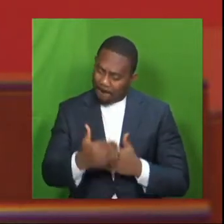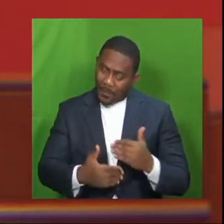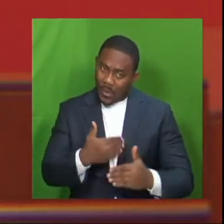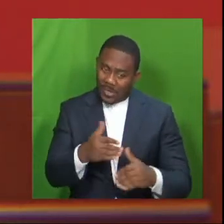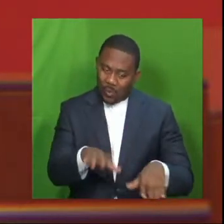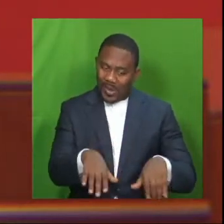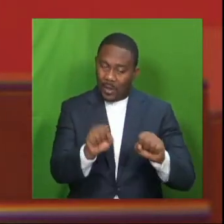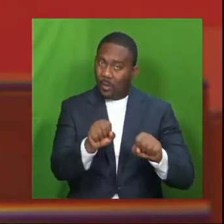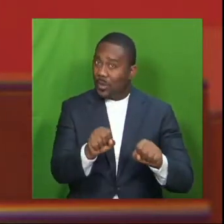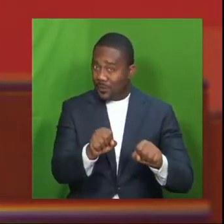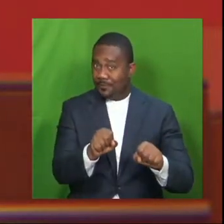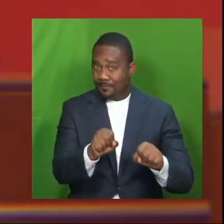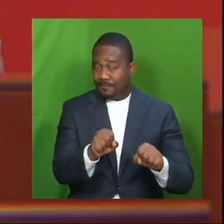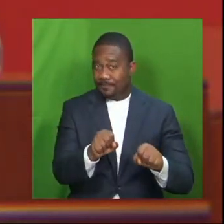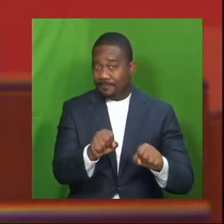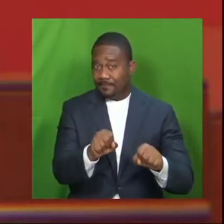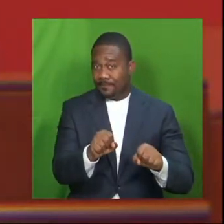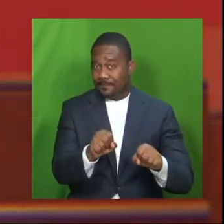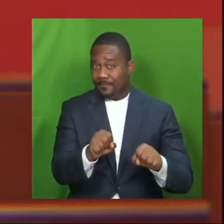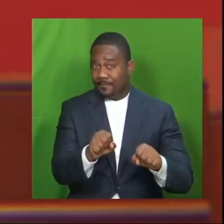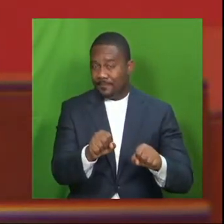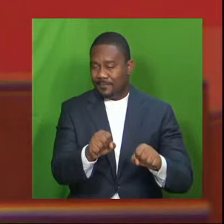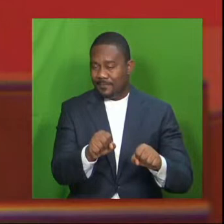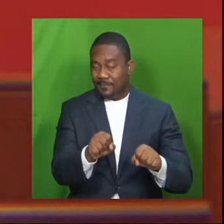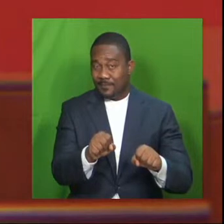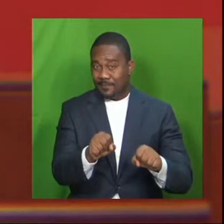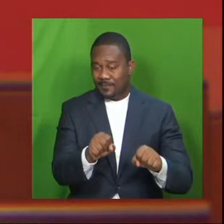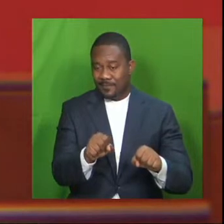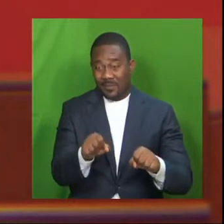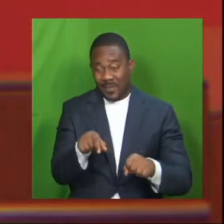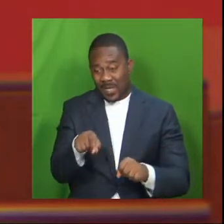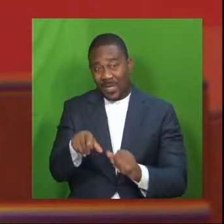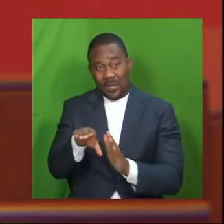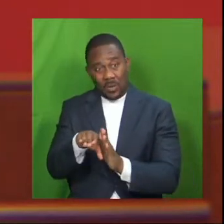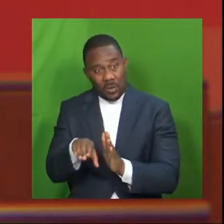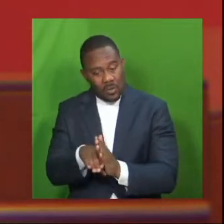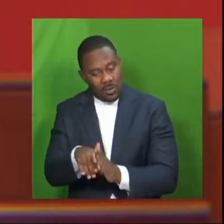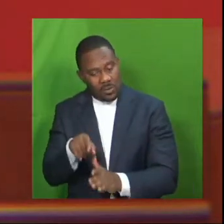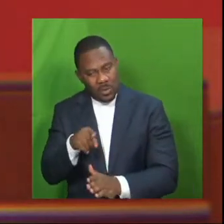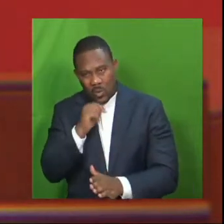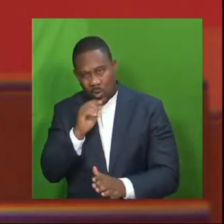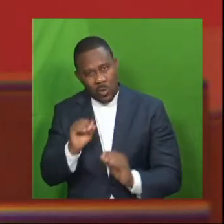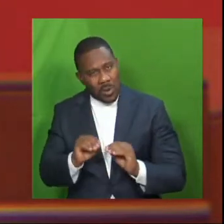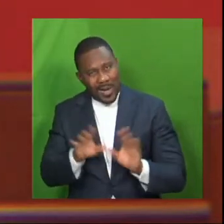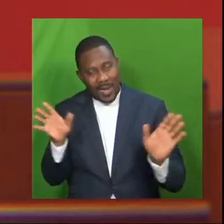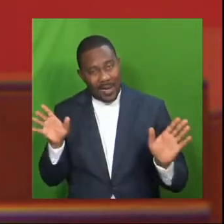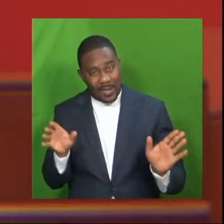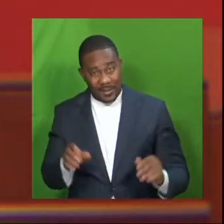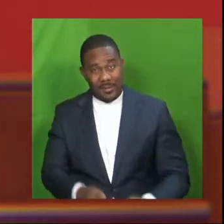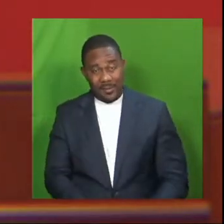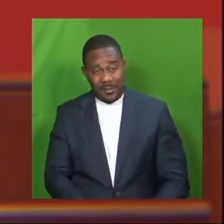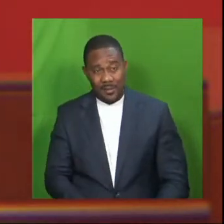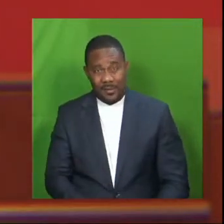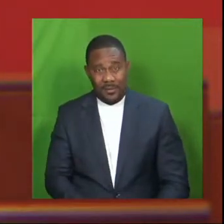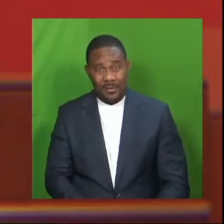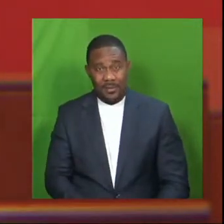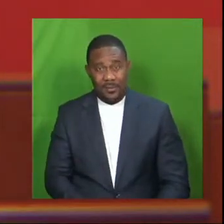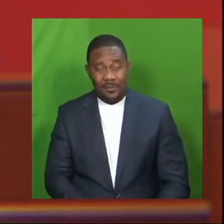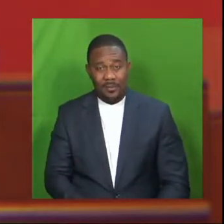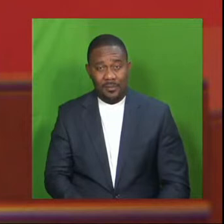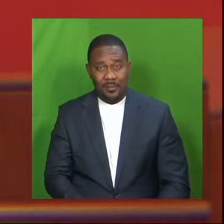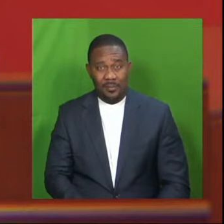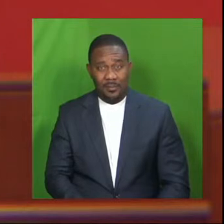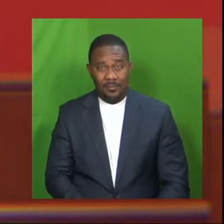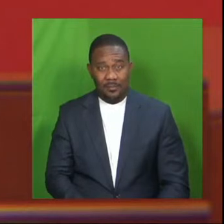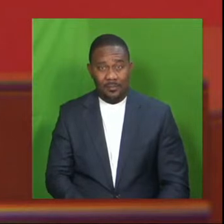adopt, because that is not clear, as admitted and stated by the Court of Appeal itself. It's